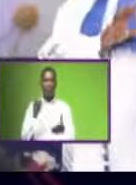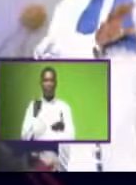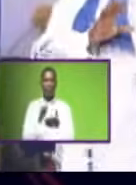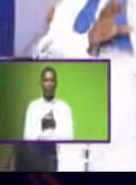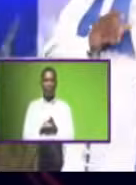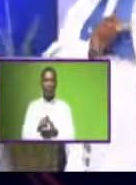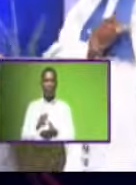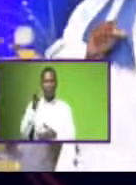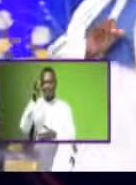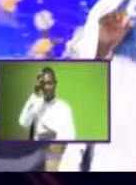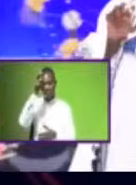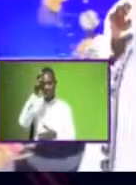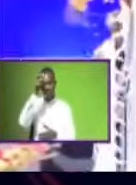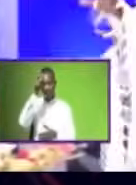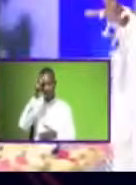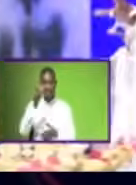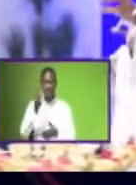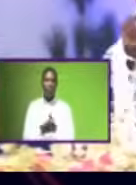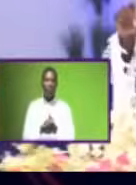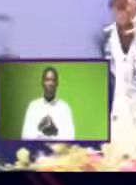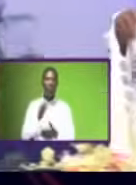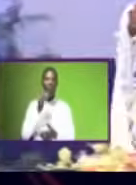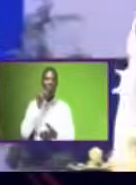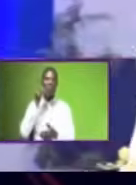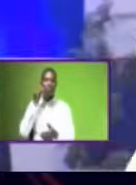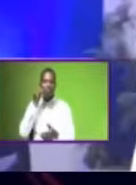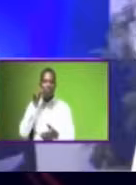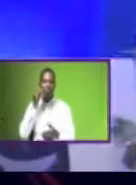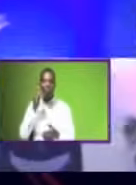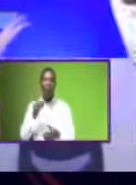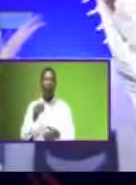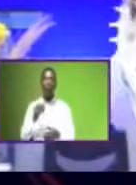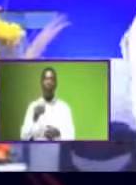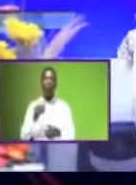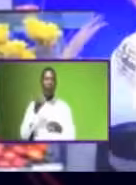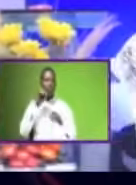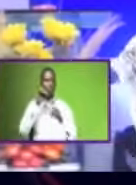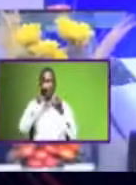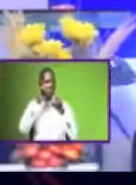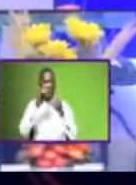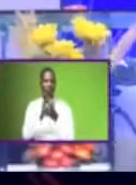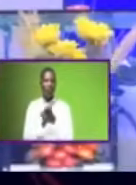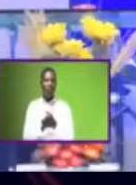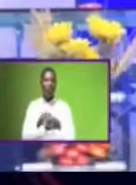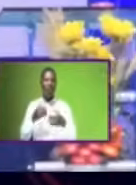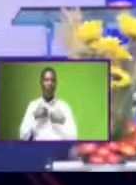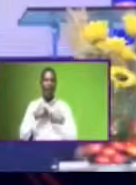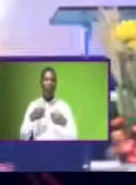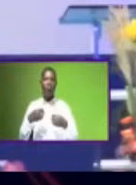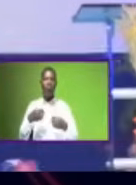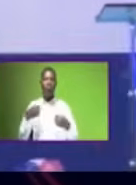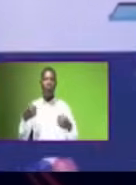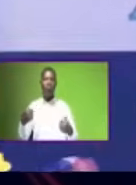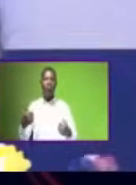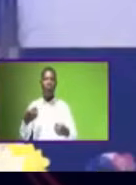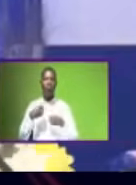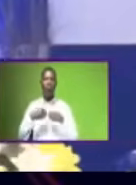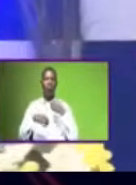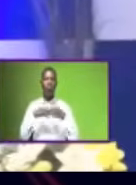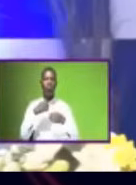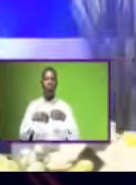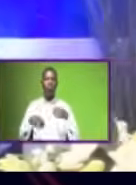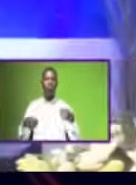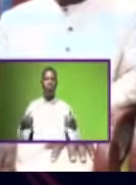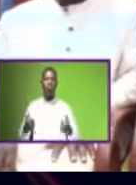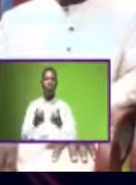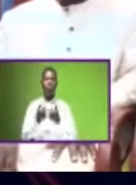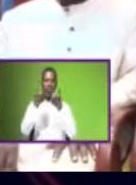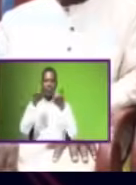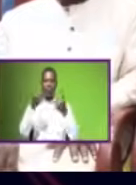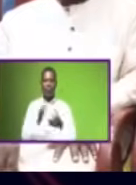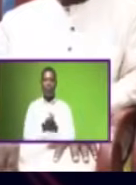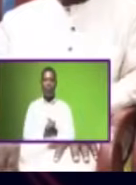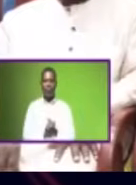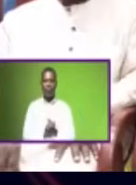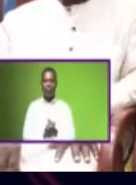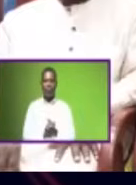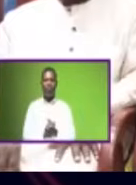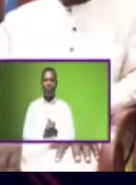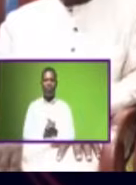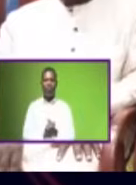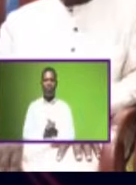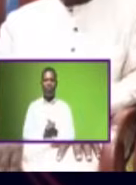yase if you are bare for bosom and what challenges. They are wrestling against the spiritual